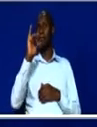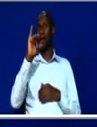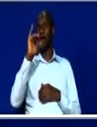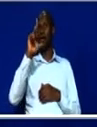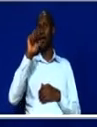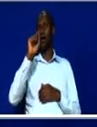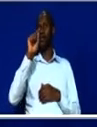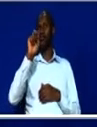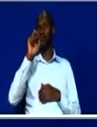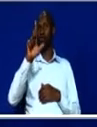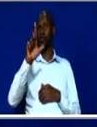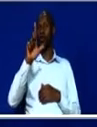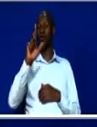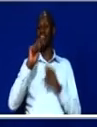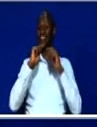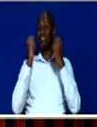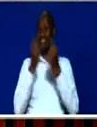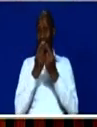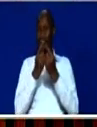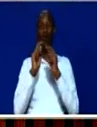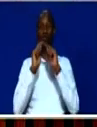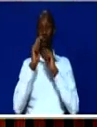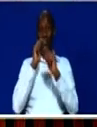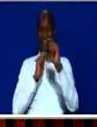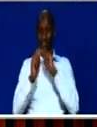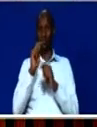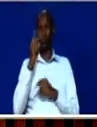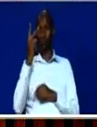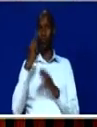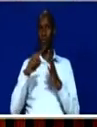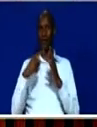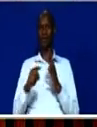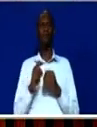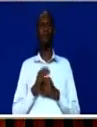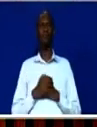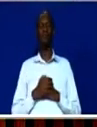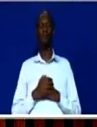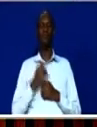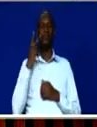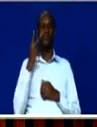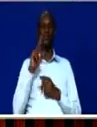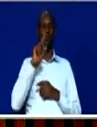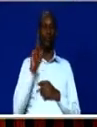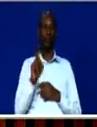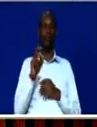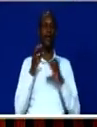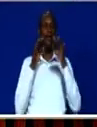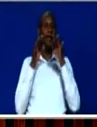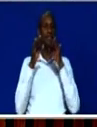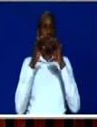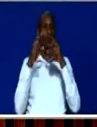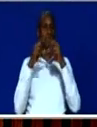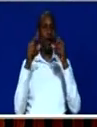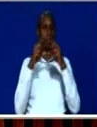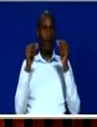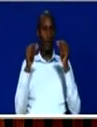trade, which is allocated another 2 marks. Now, when you look at this question, we start by defining the terms by